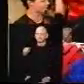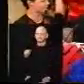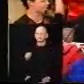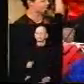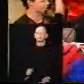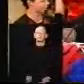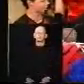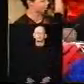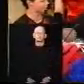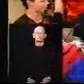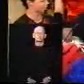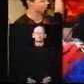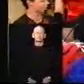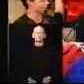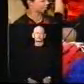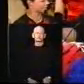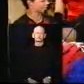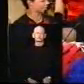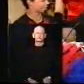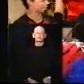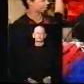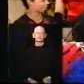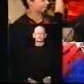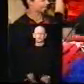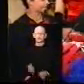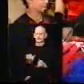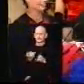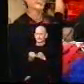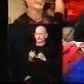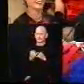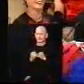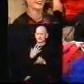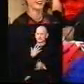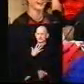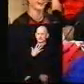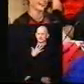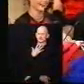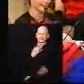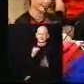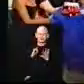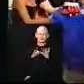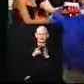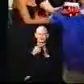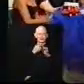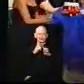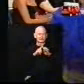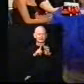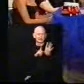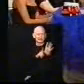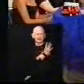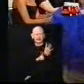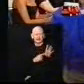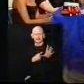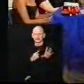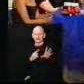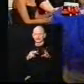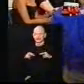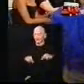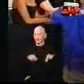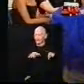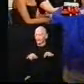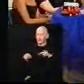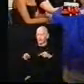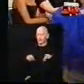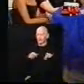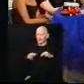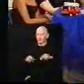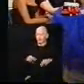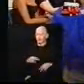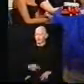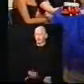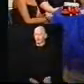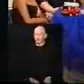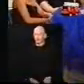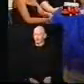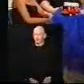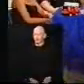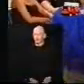sexual kind of Kind of, you know So Mike might have to go along Burlesque